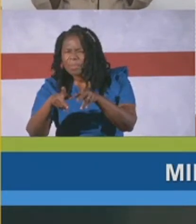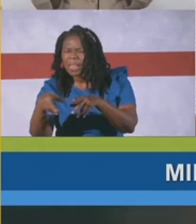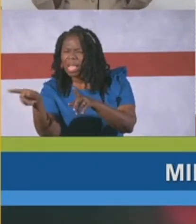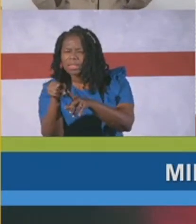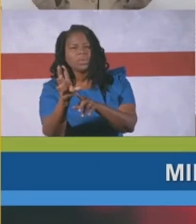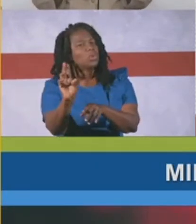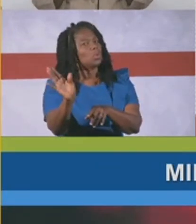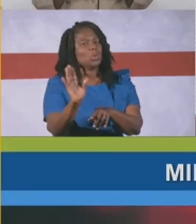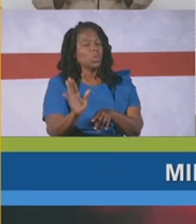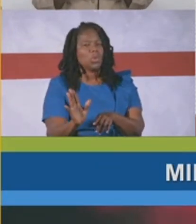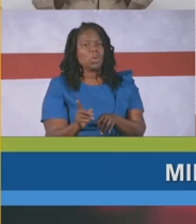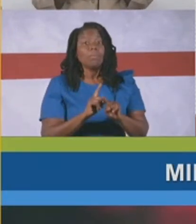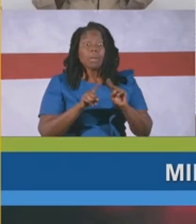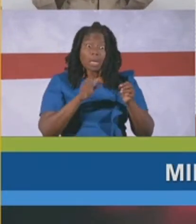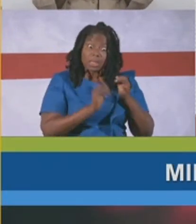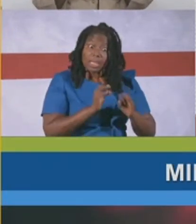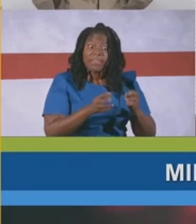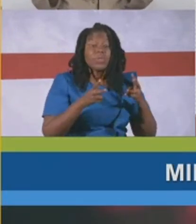lungs, and the lungs